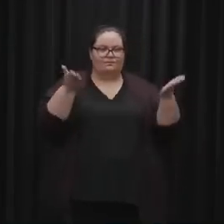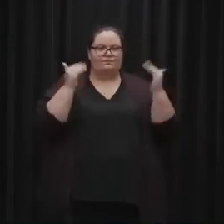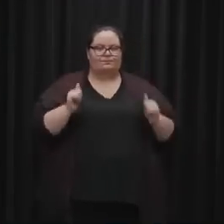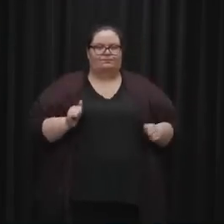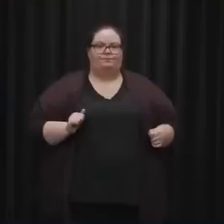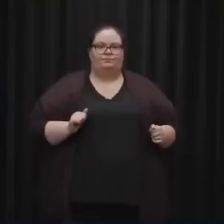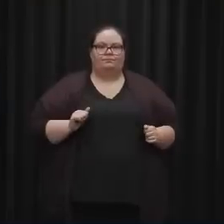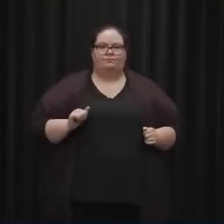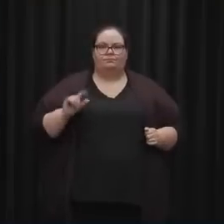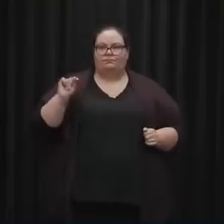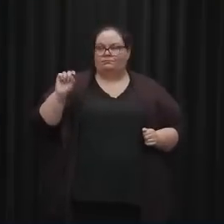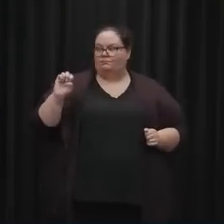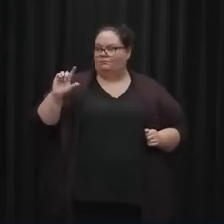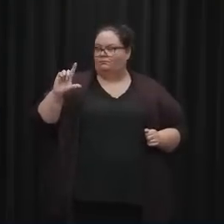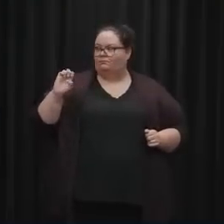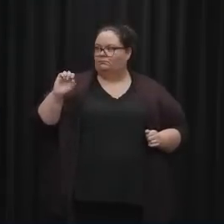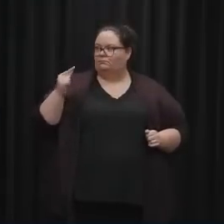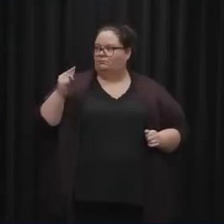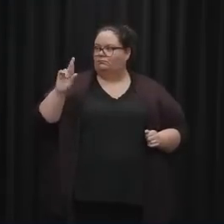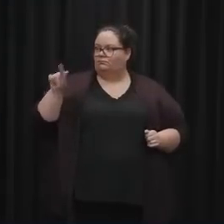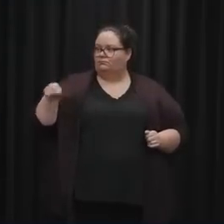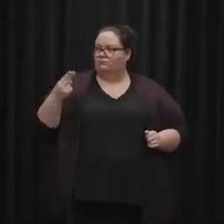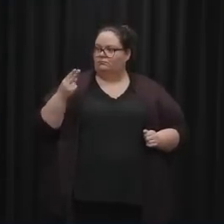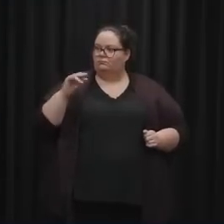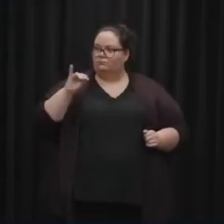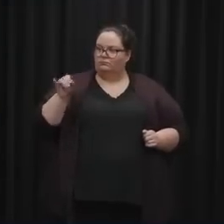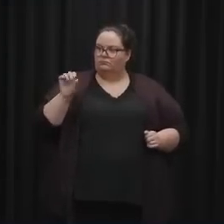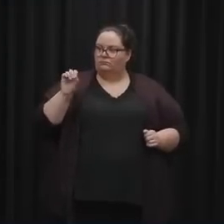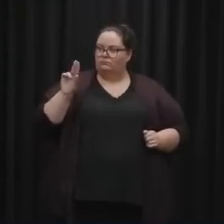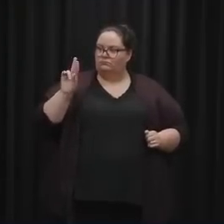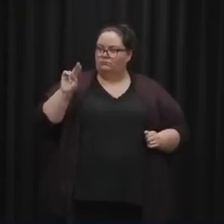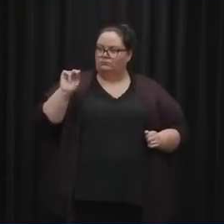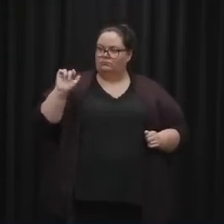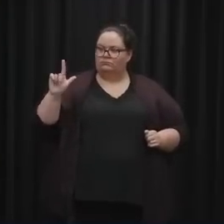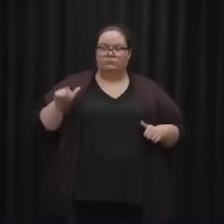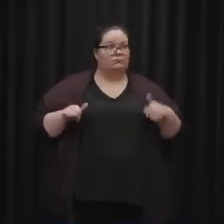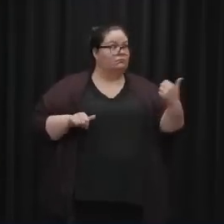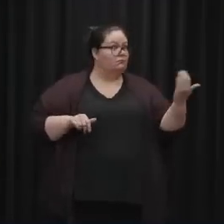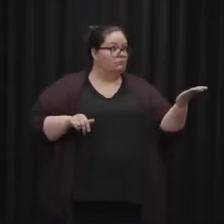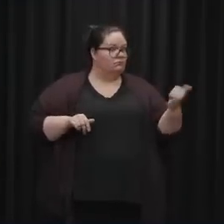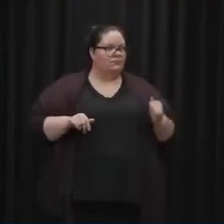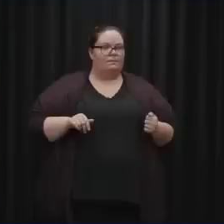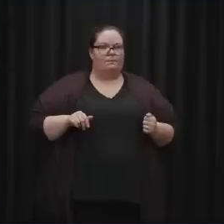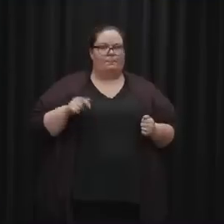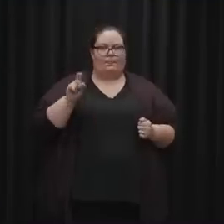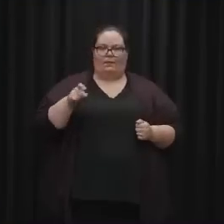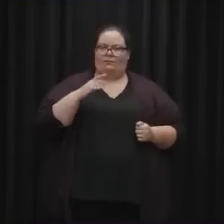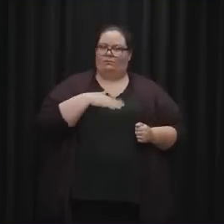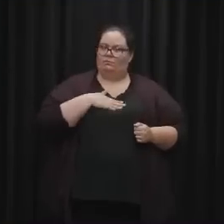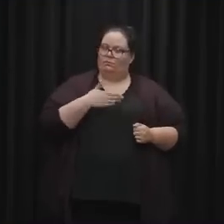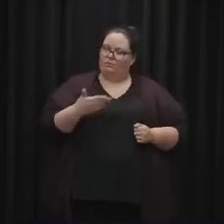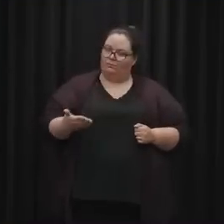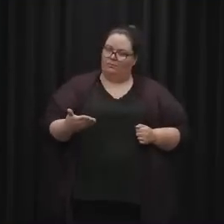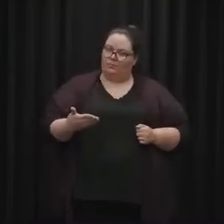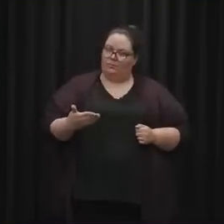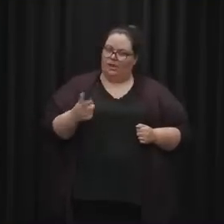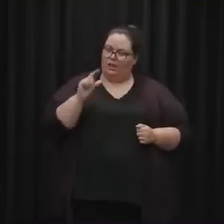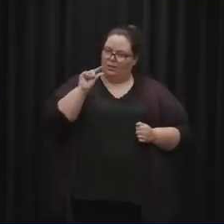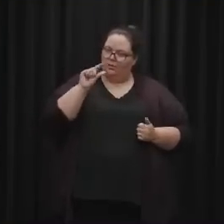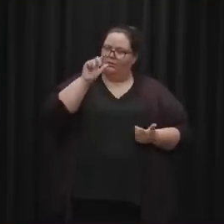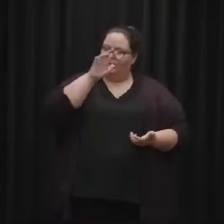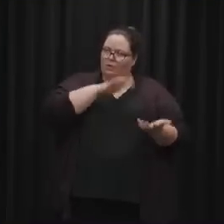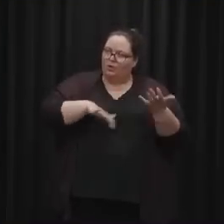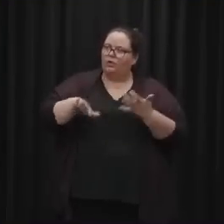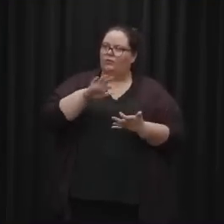Waugh, Telegraph Journal. Yeah, my question's for the Premier. Premier, I have to admit to being quite